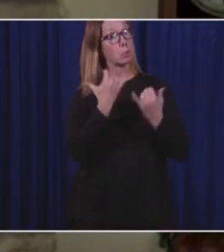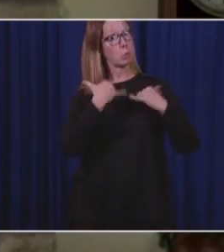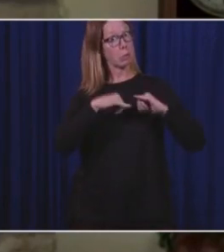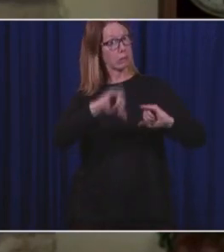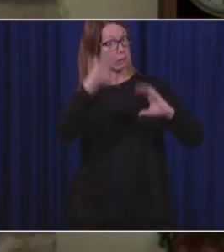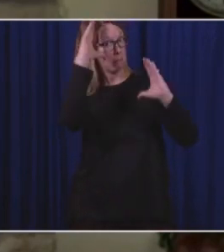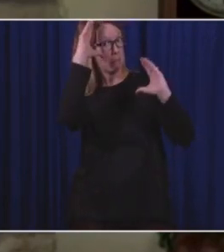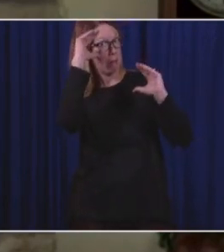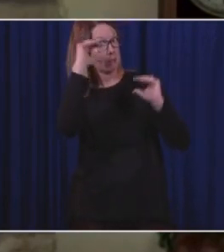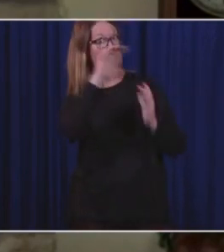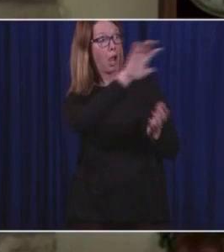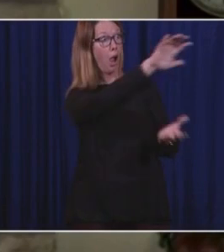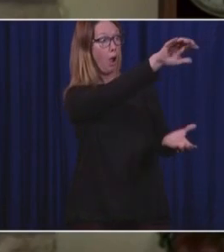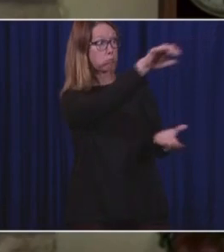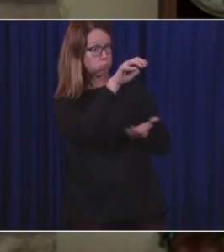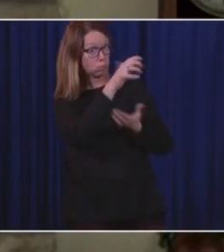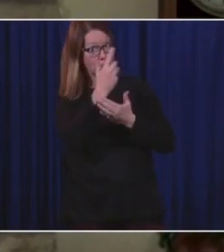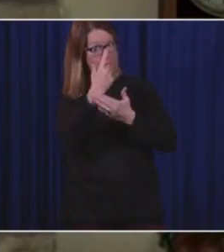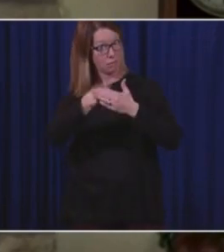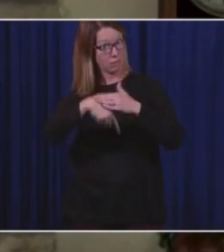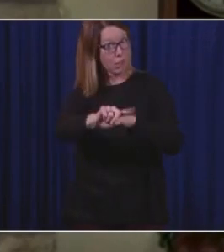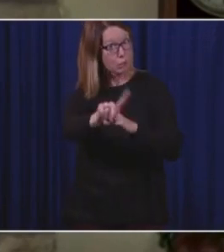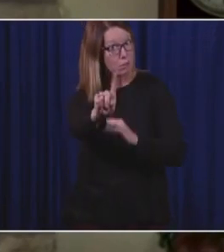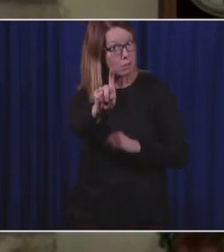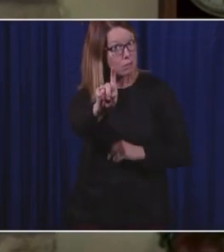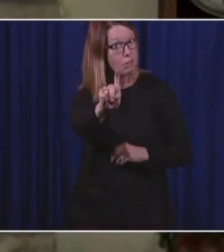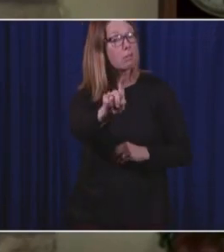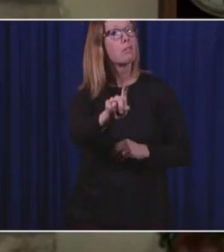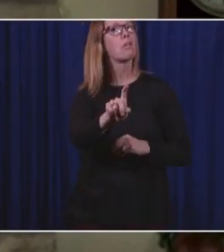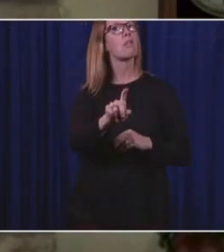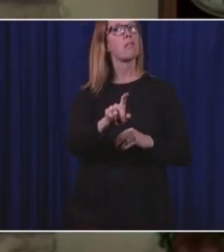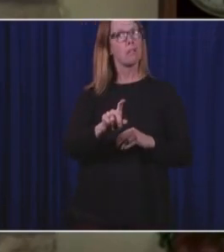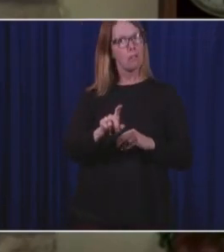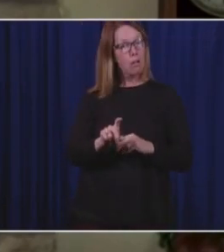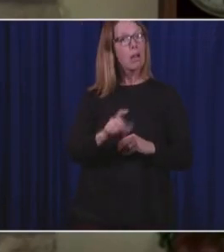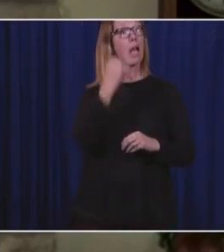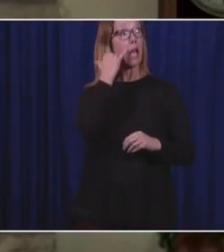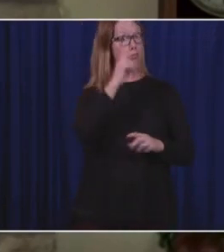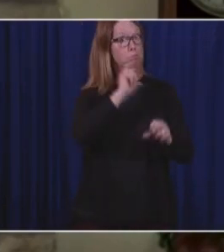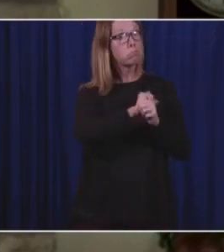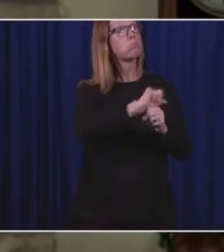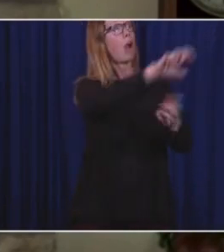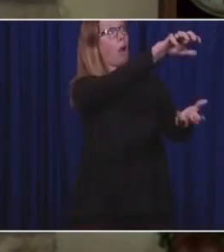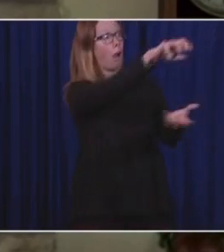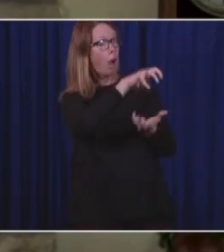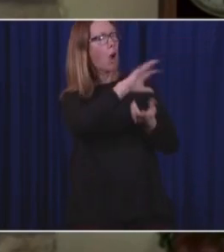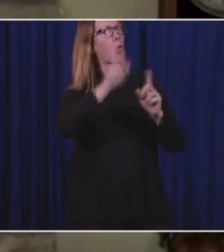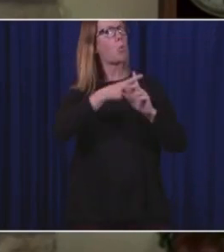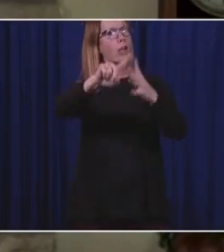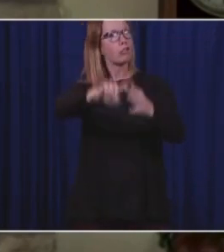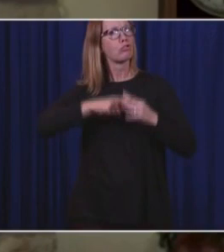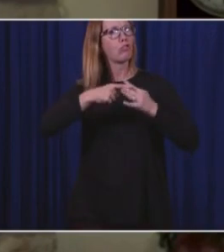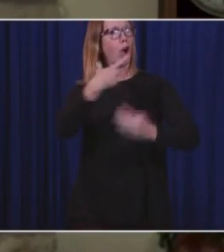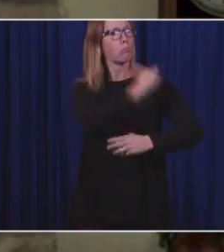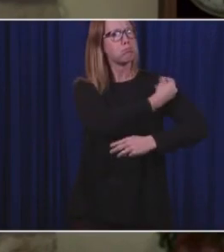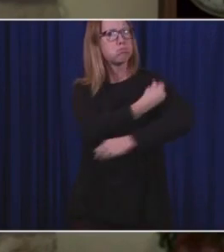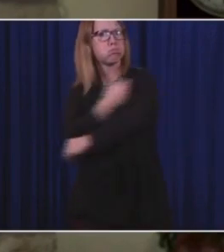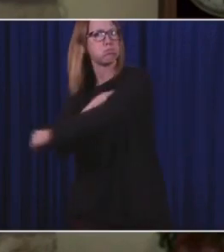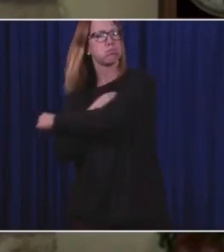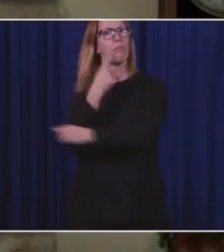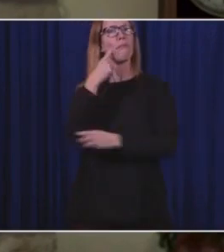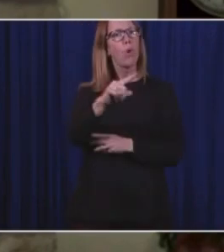shipments next week? And how soon do we start getting needles in arms among healthcare workers